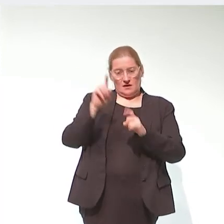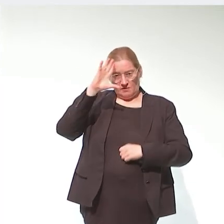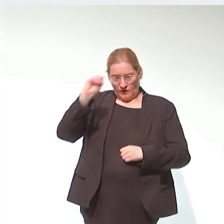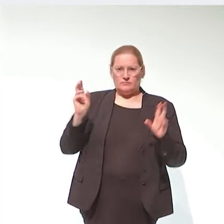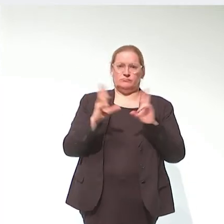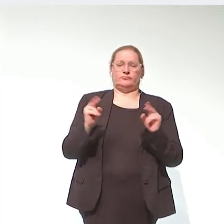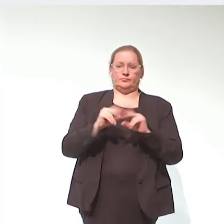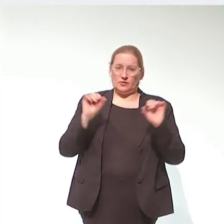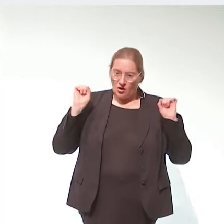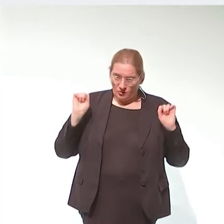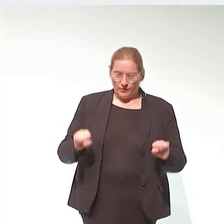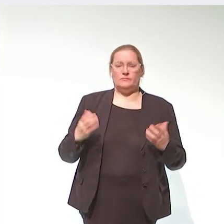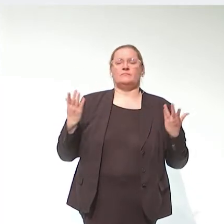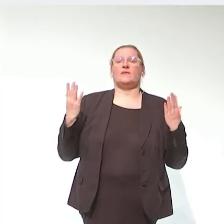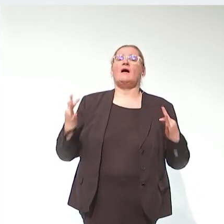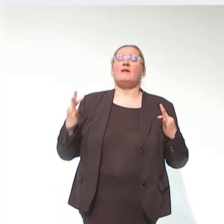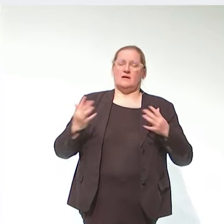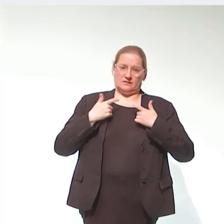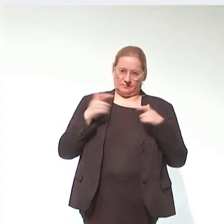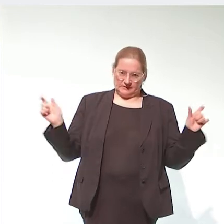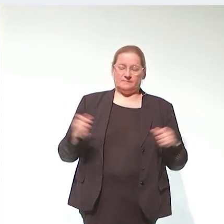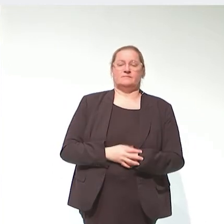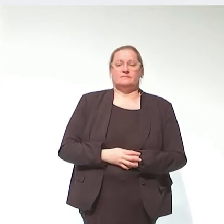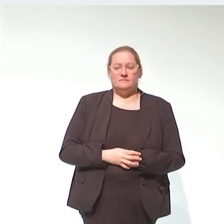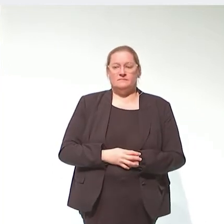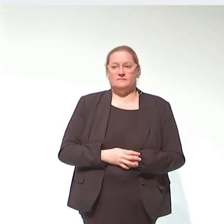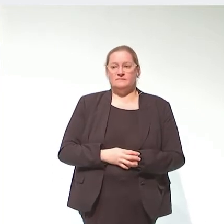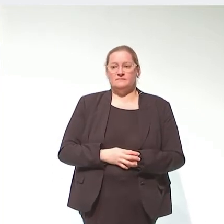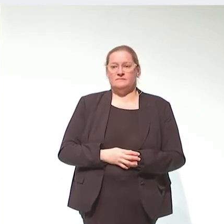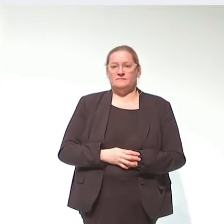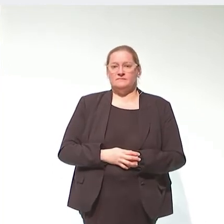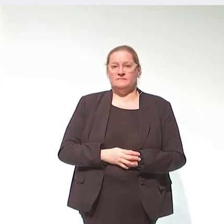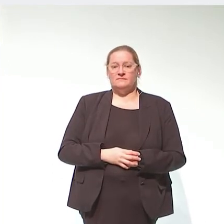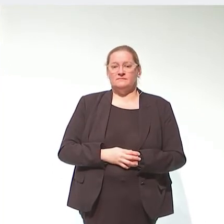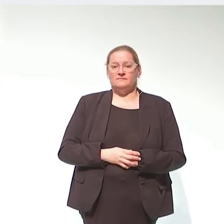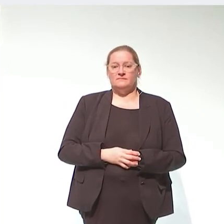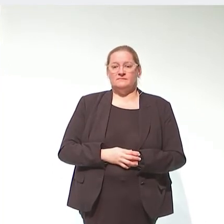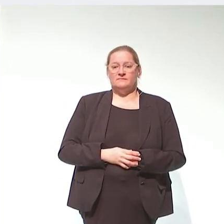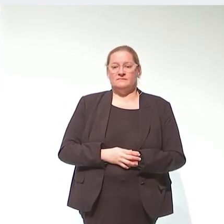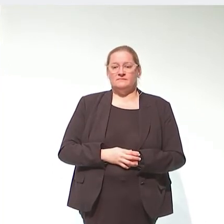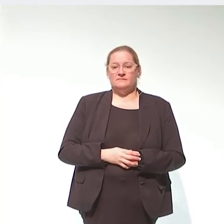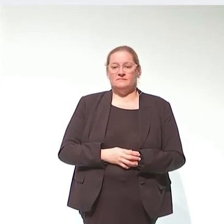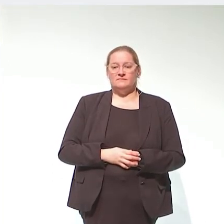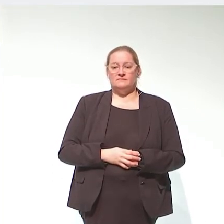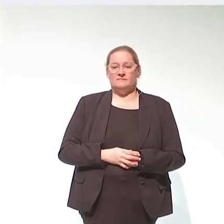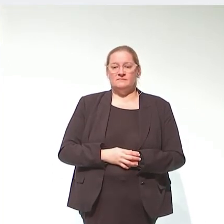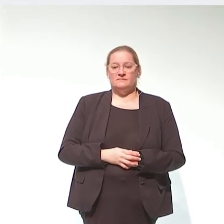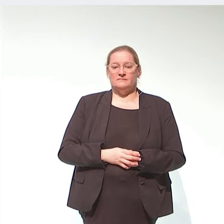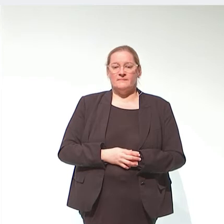Please share your personal and professional experience with us in the area of accessibility.